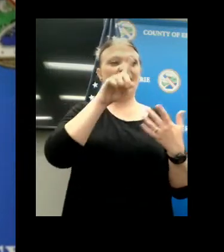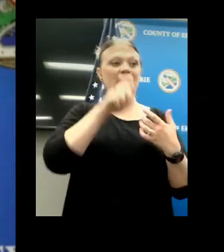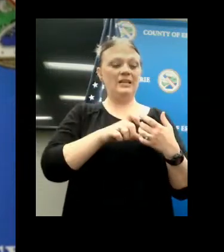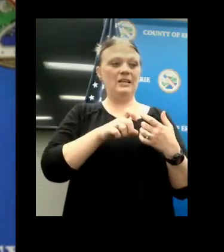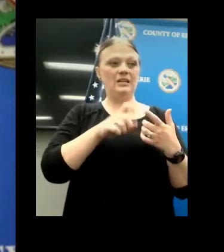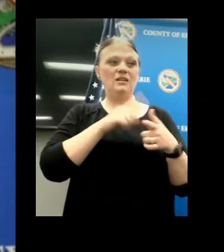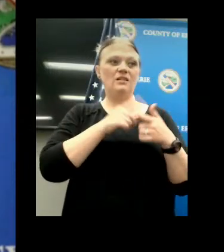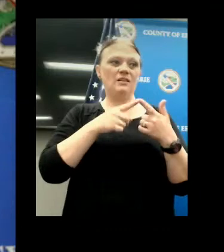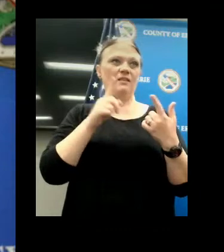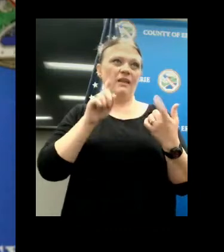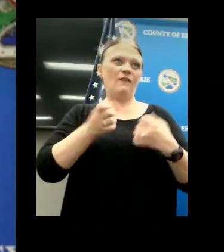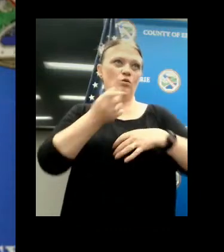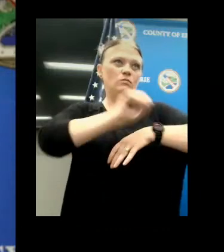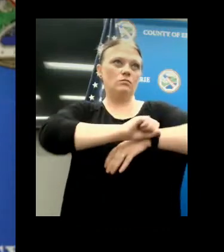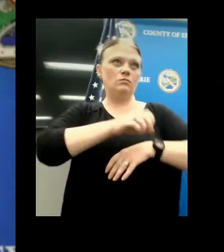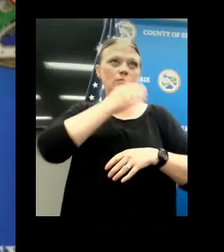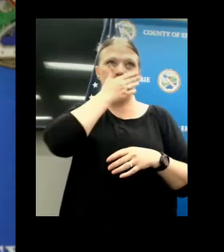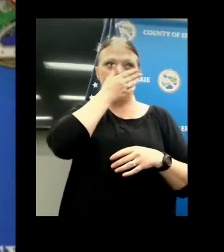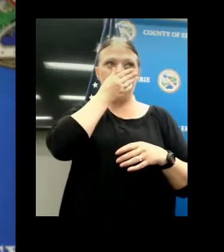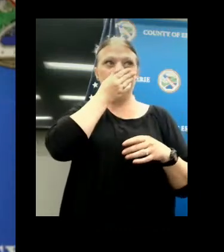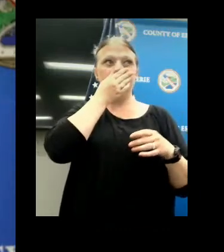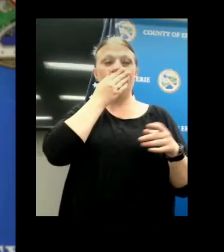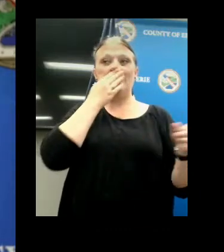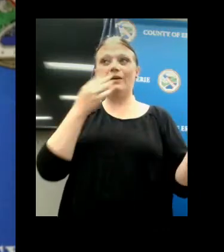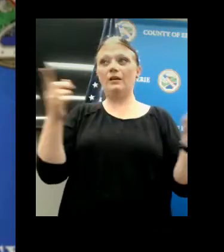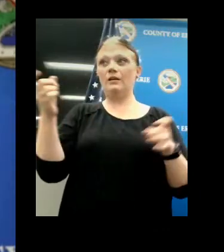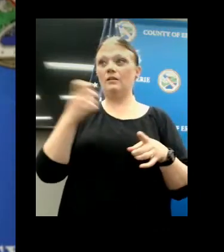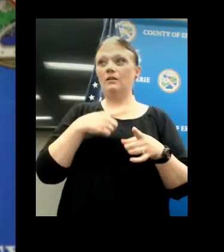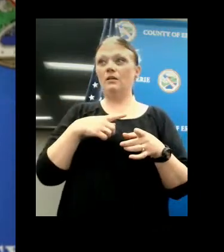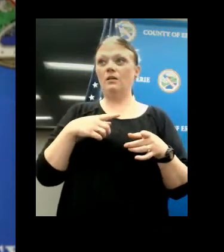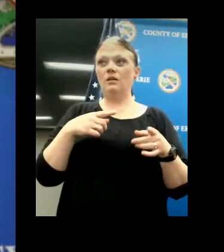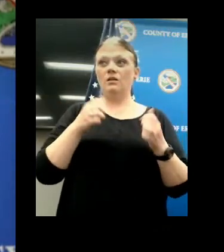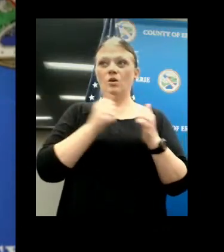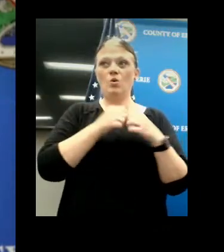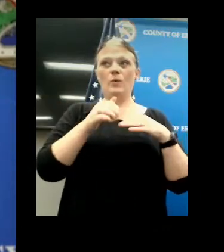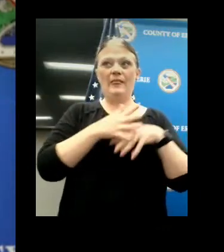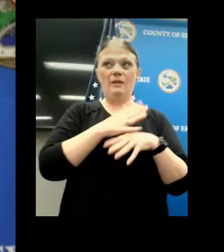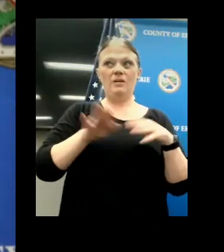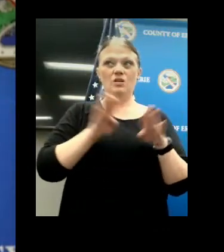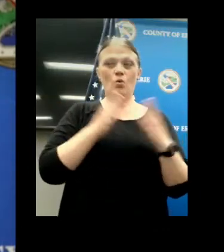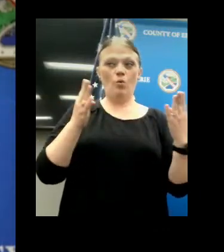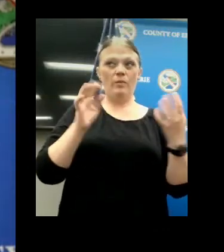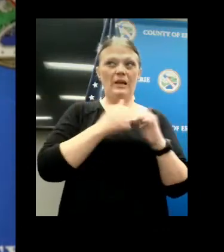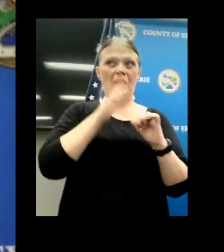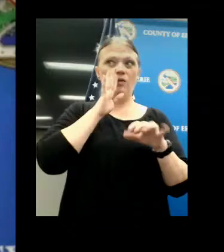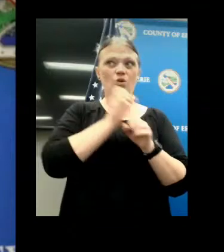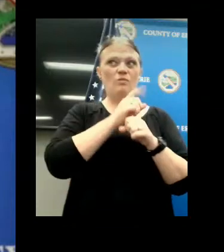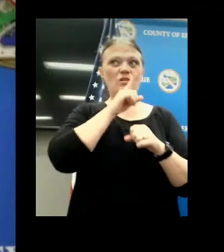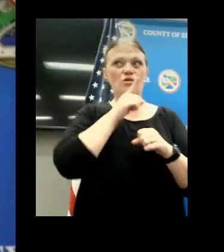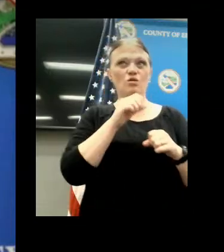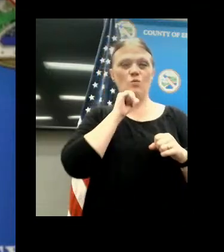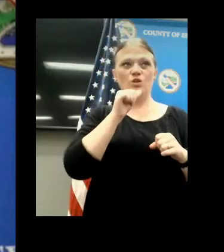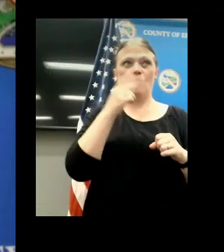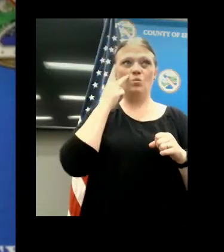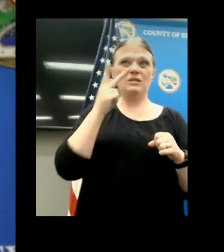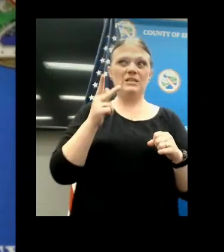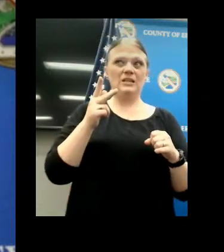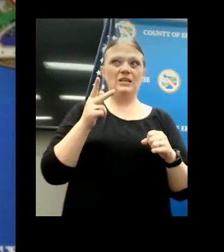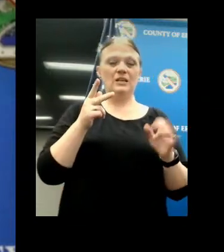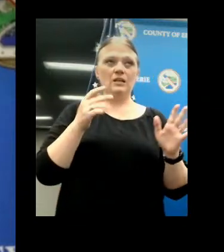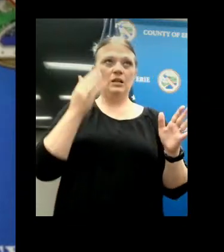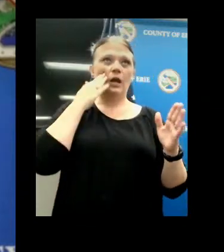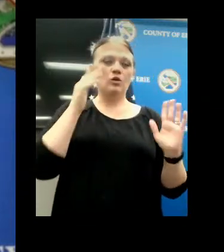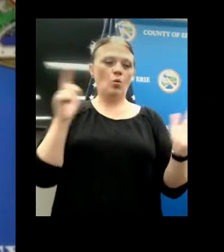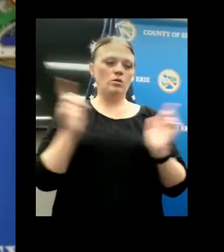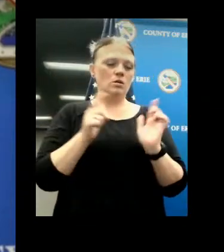to, they would have to close them down. What will you do this weekend with Bennett Beach opening? How will you make sure we don't see scenes of, I know it's